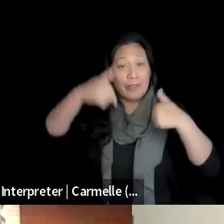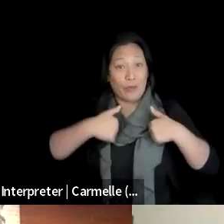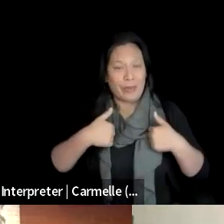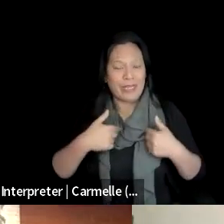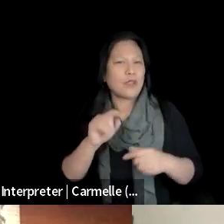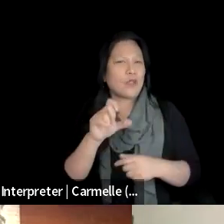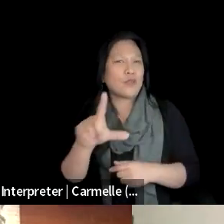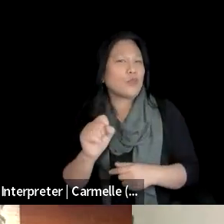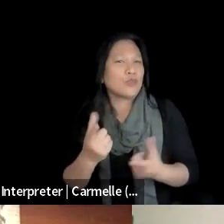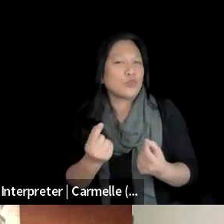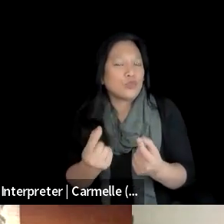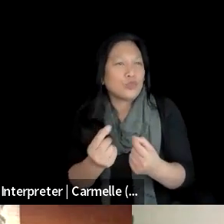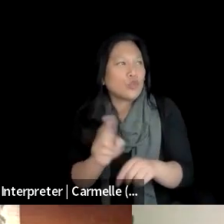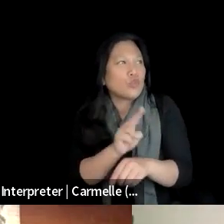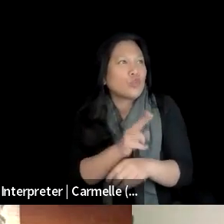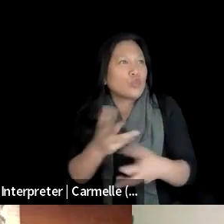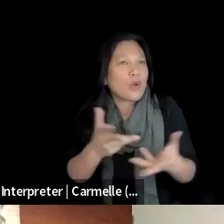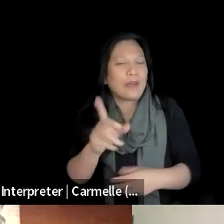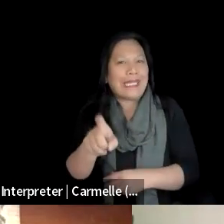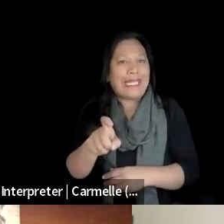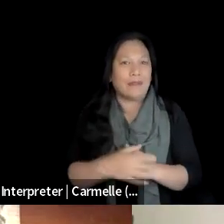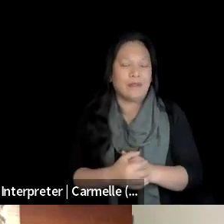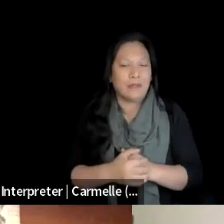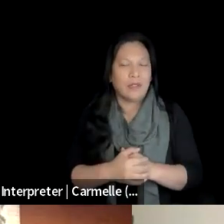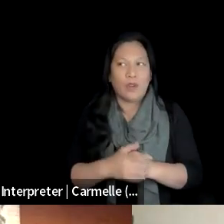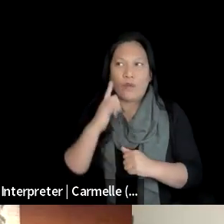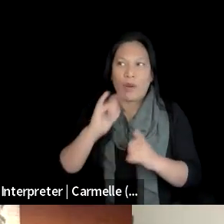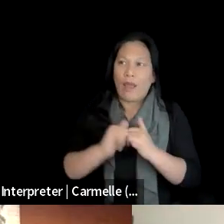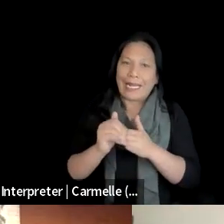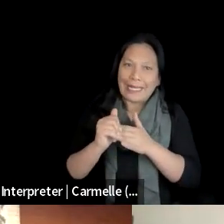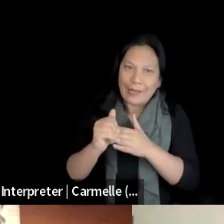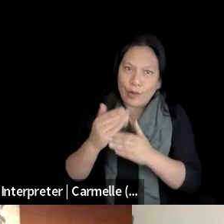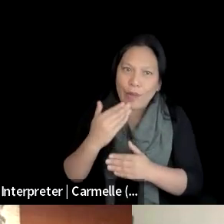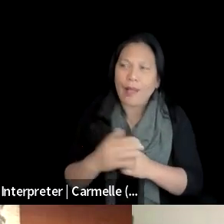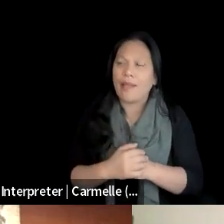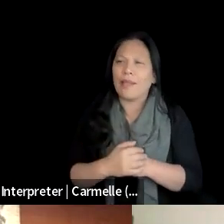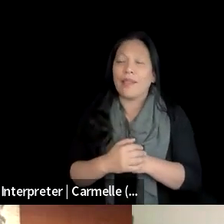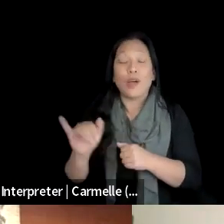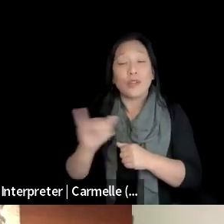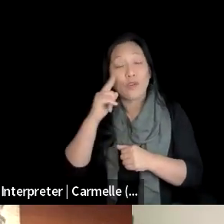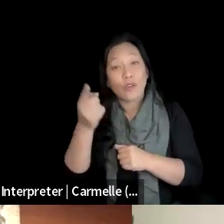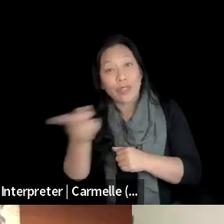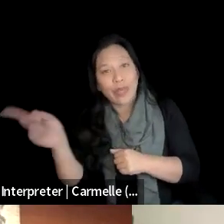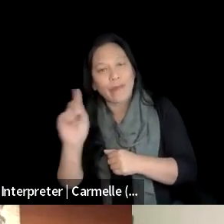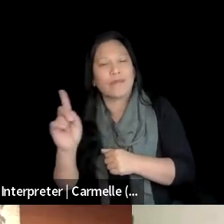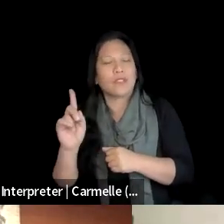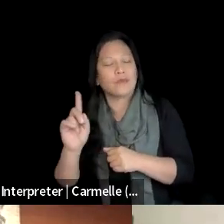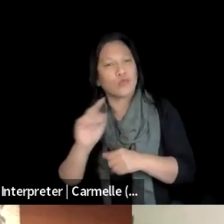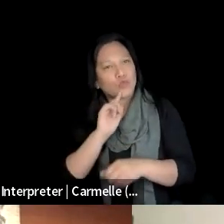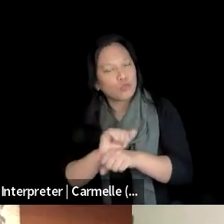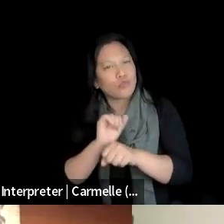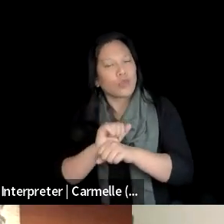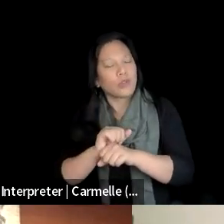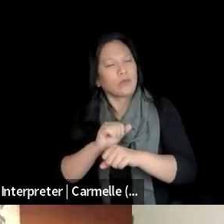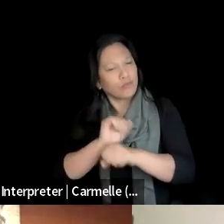able to like lead well? And what are the tools they need to like be able to do their job well? And how do I hold that room? And so